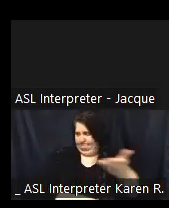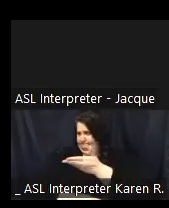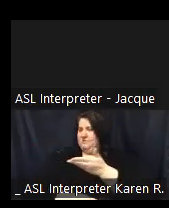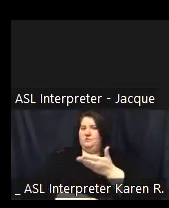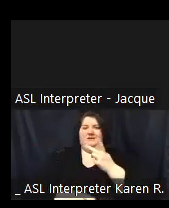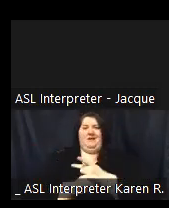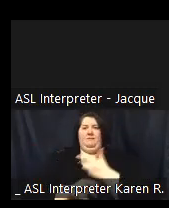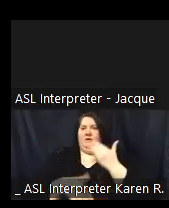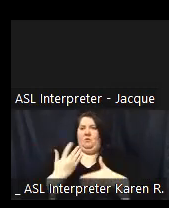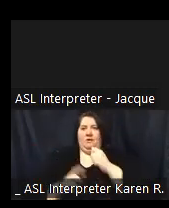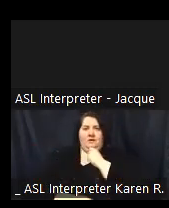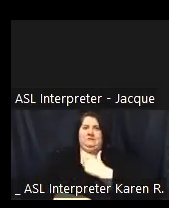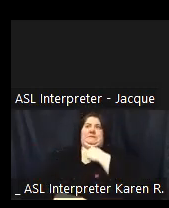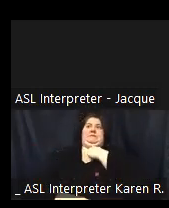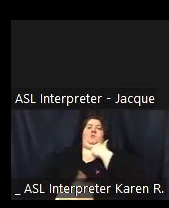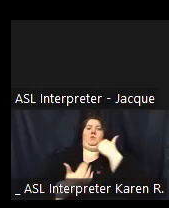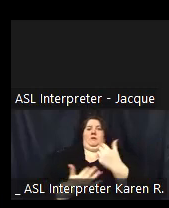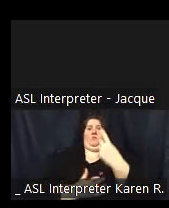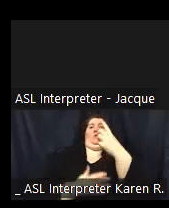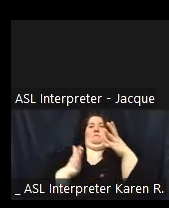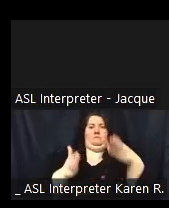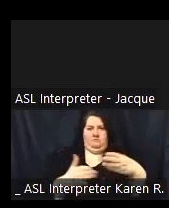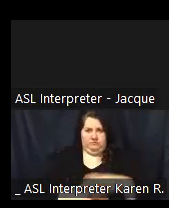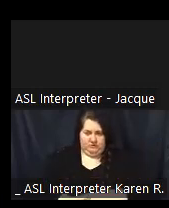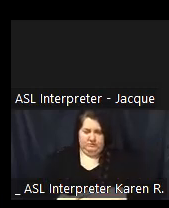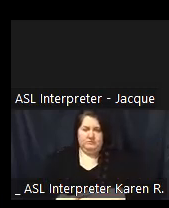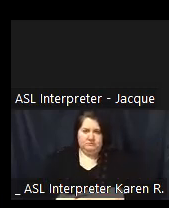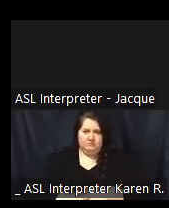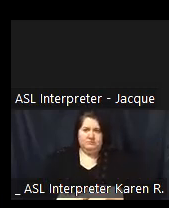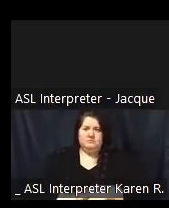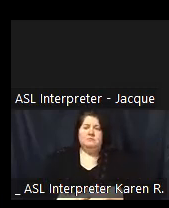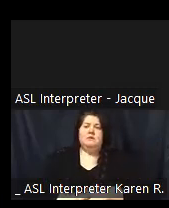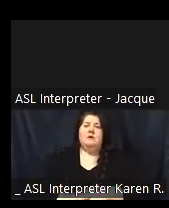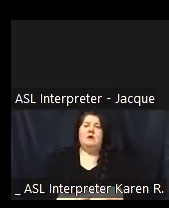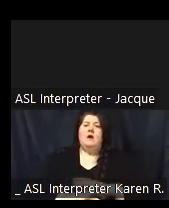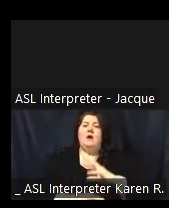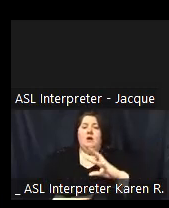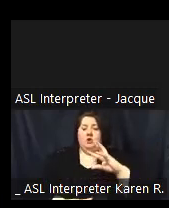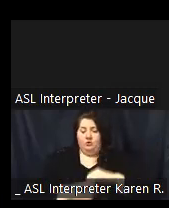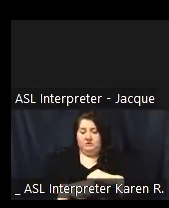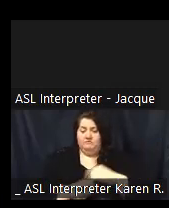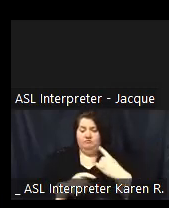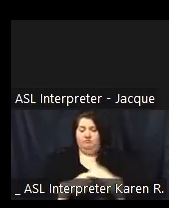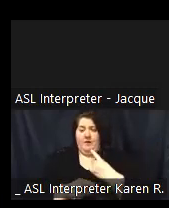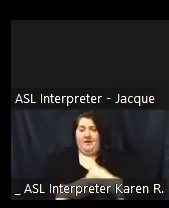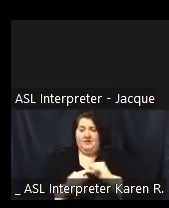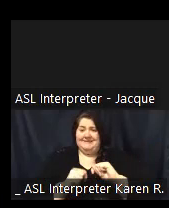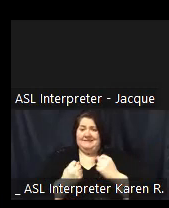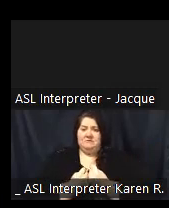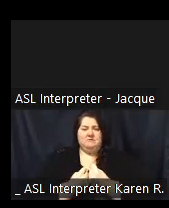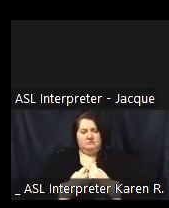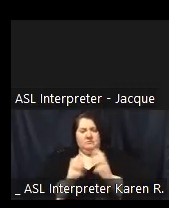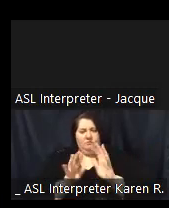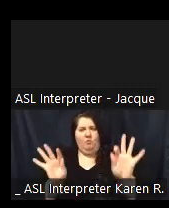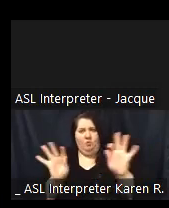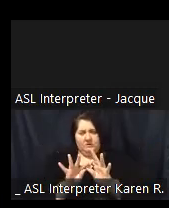So just keeping timely communication in mind. Inclusive and regular teaming is also super important. Teams